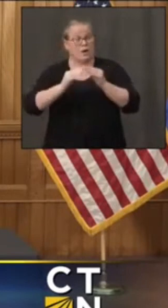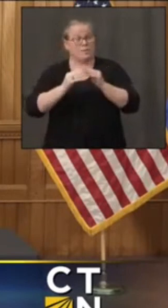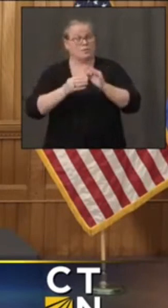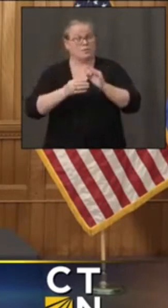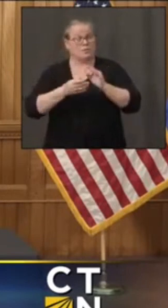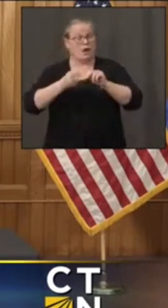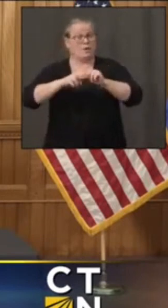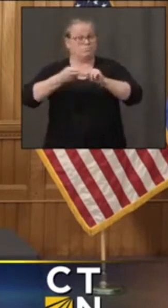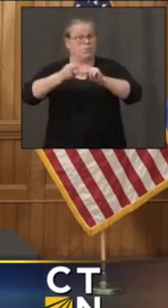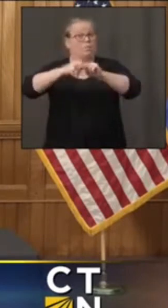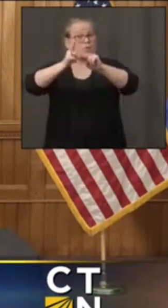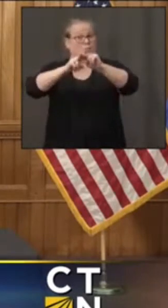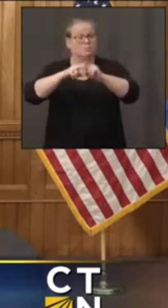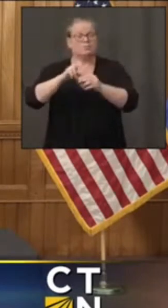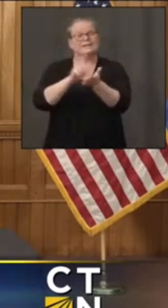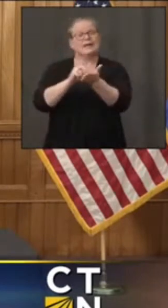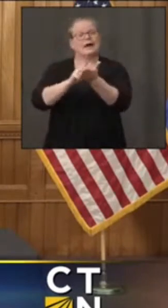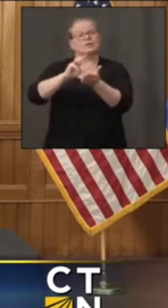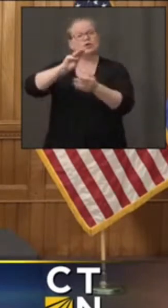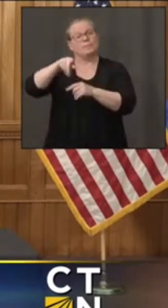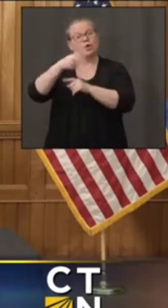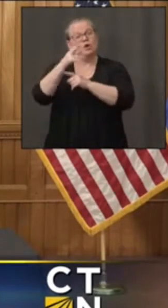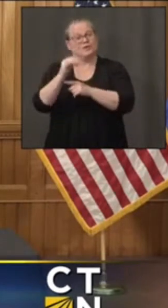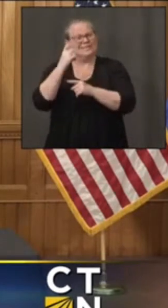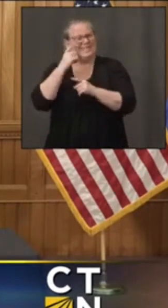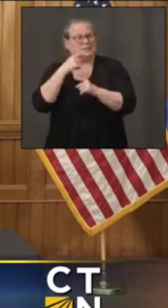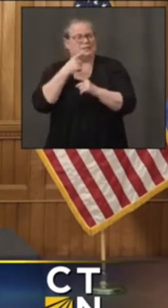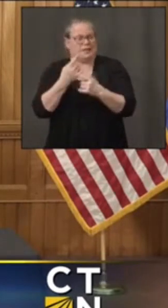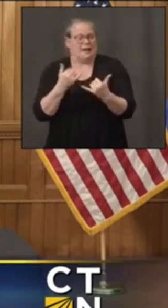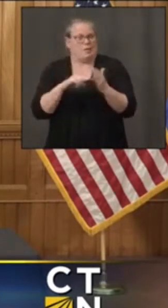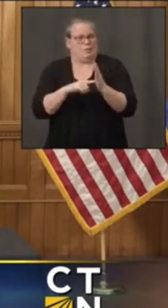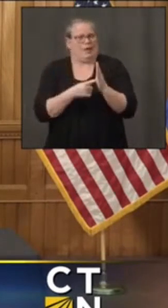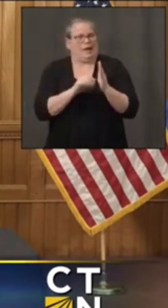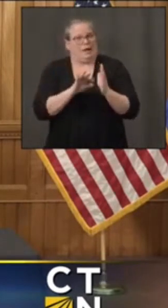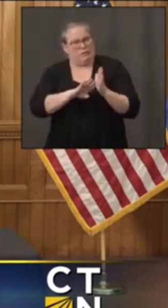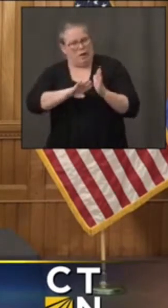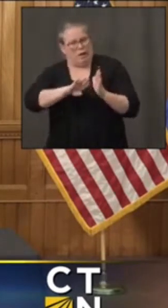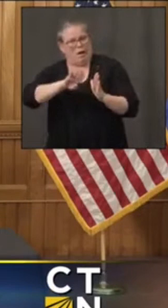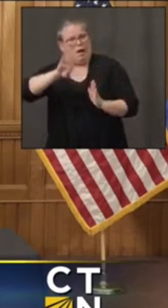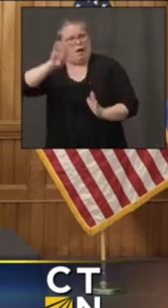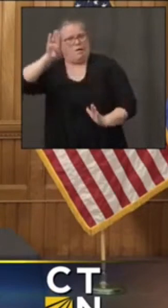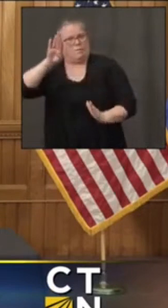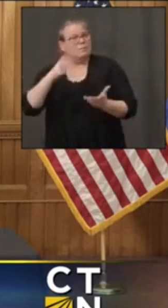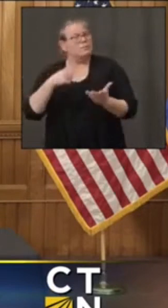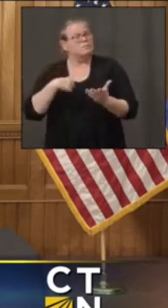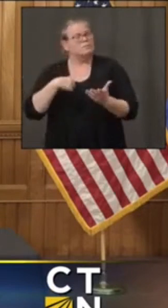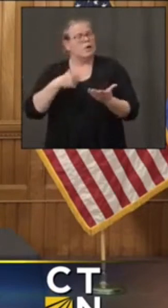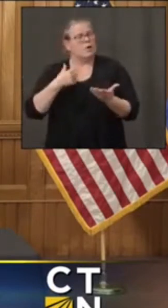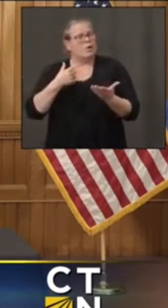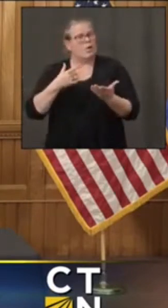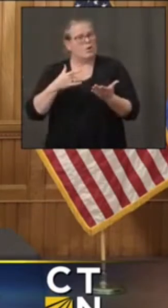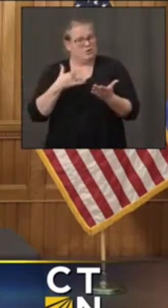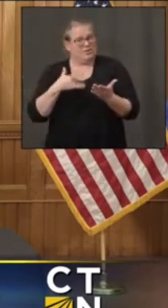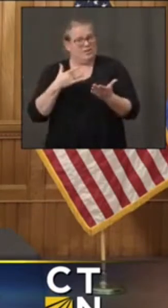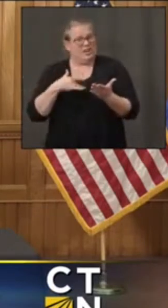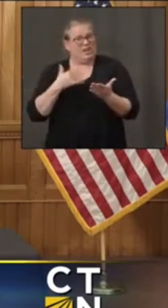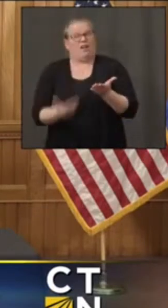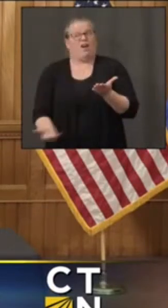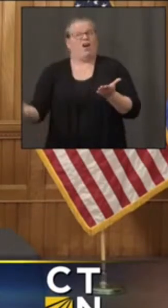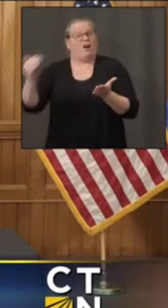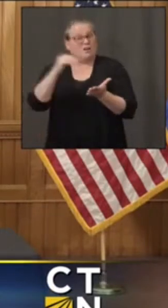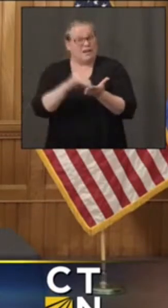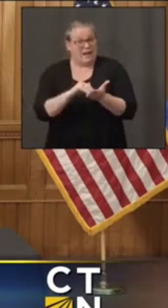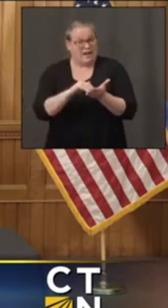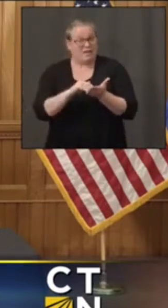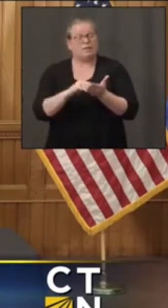say that we're probably at the beginning of the wave that we're seeing right now. And so this is round 2 for the state. And obviously in the first